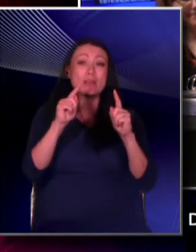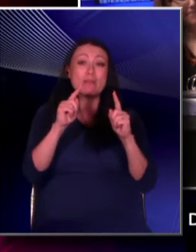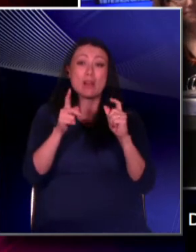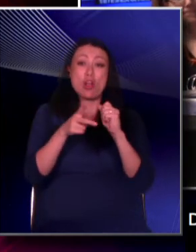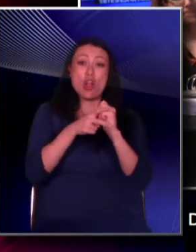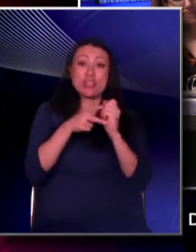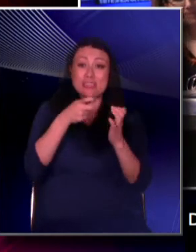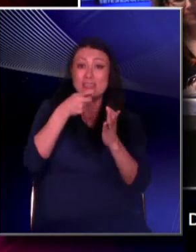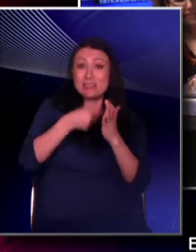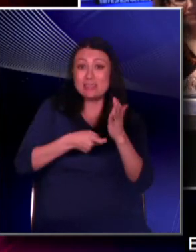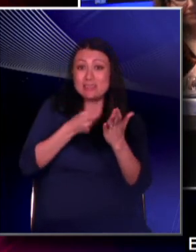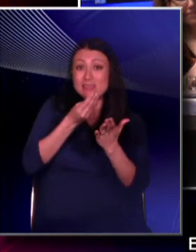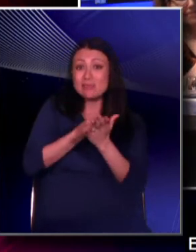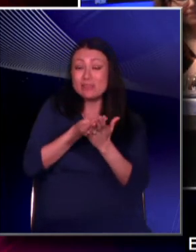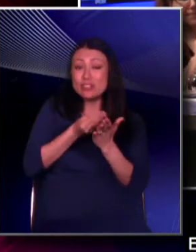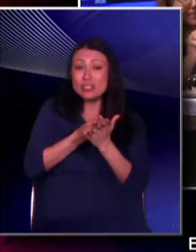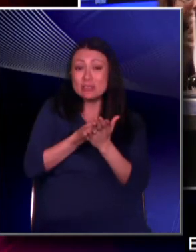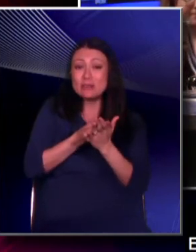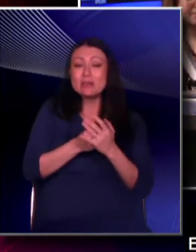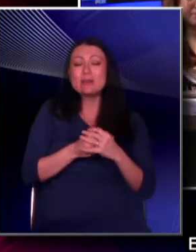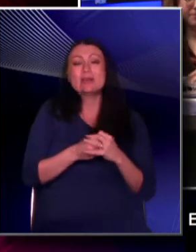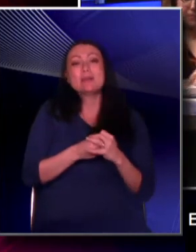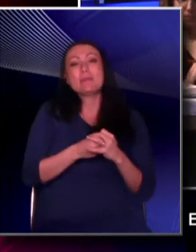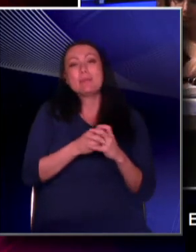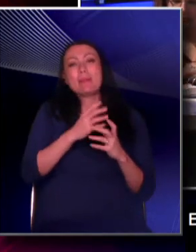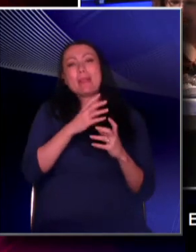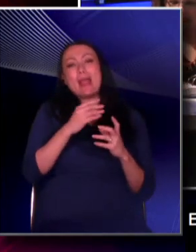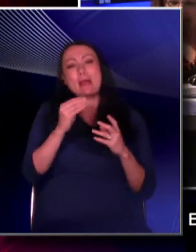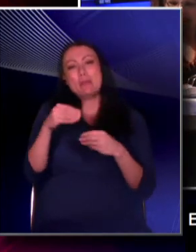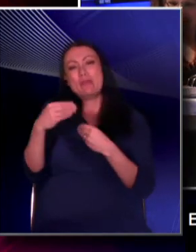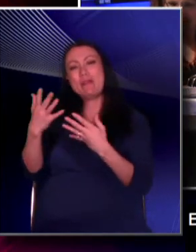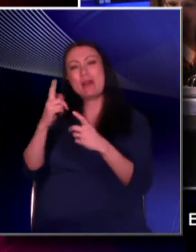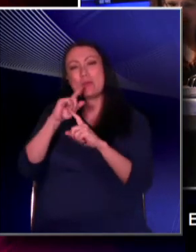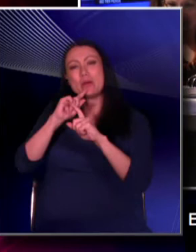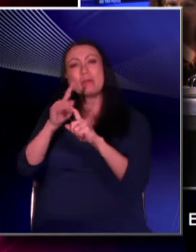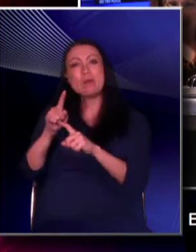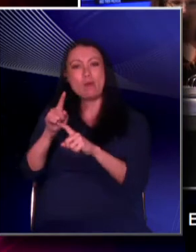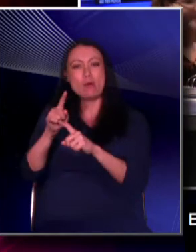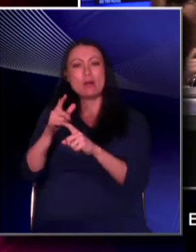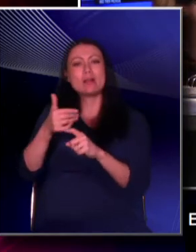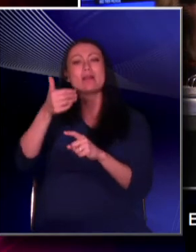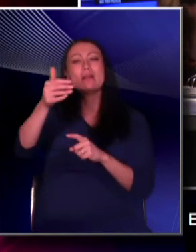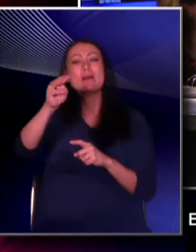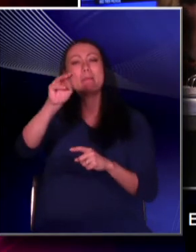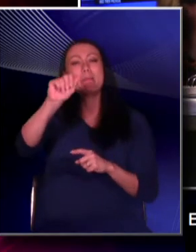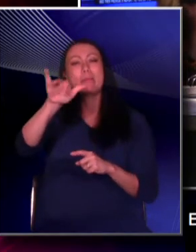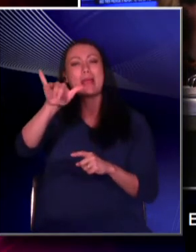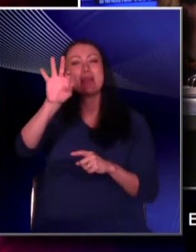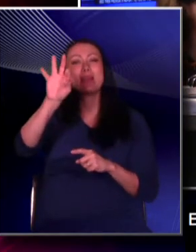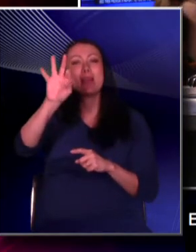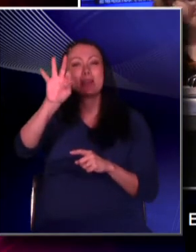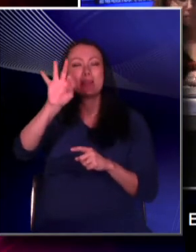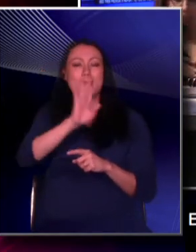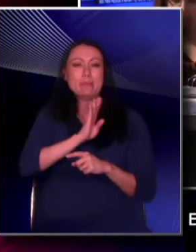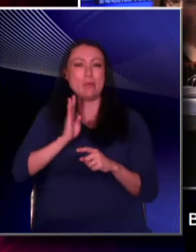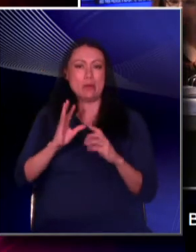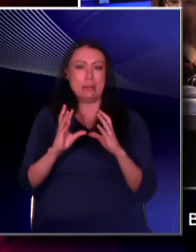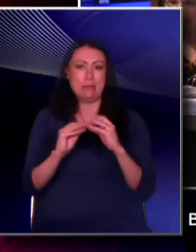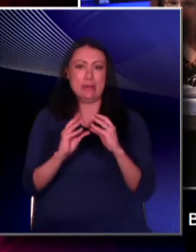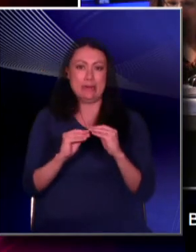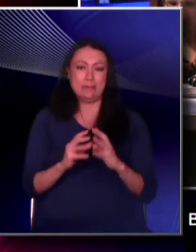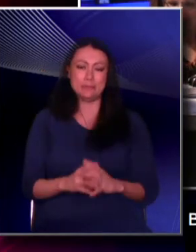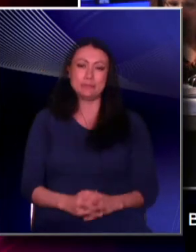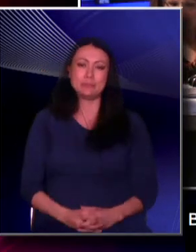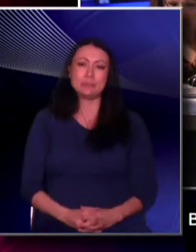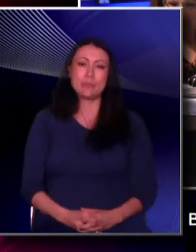efficient, and then provide a report to you in the May 9th board meeting. There's